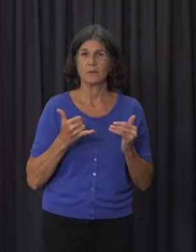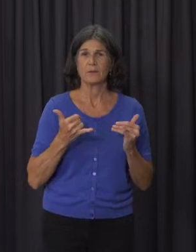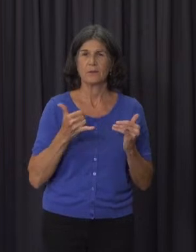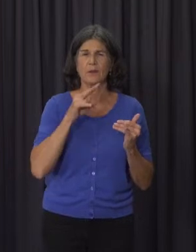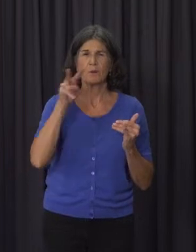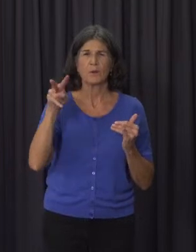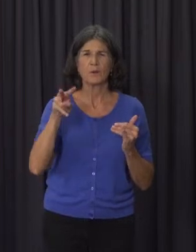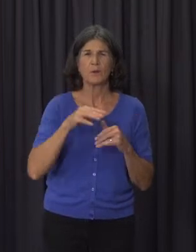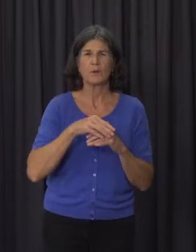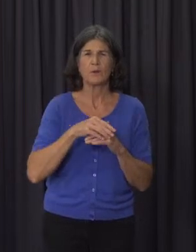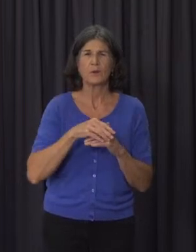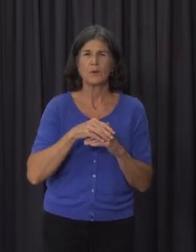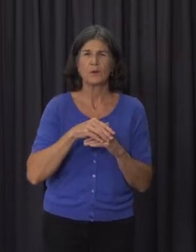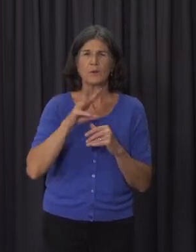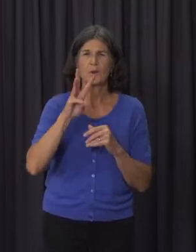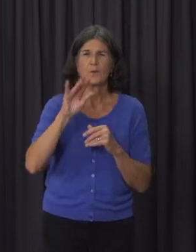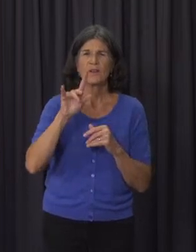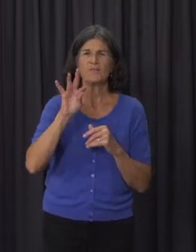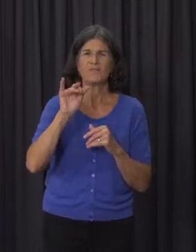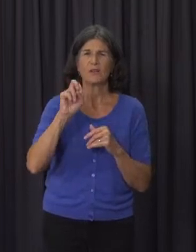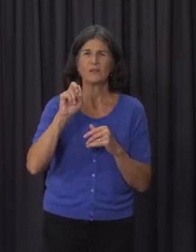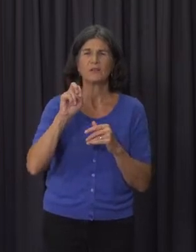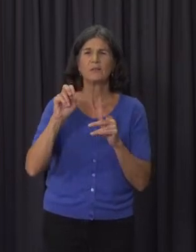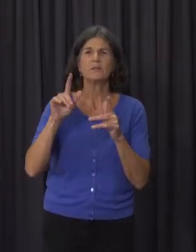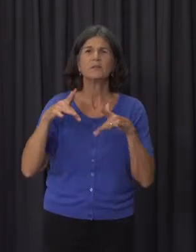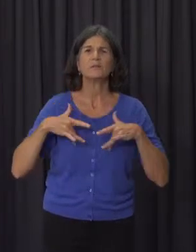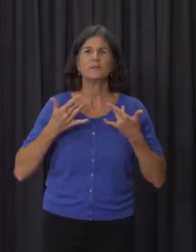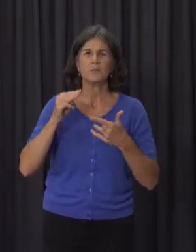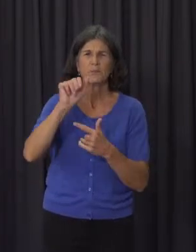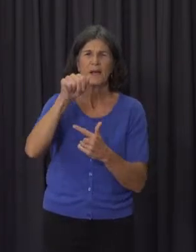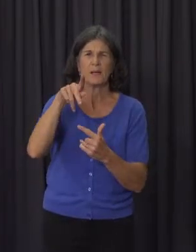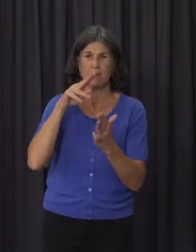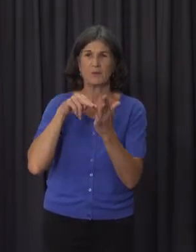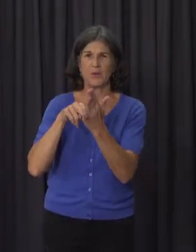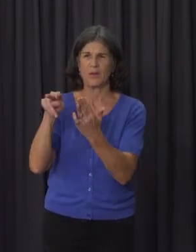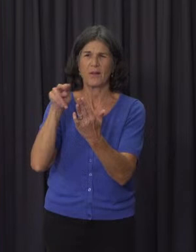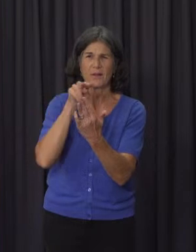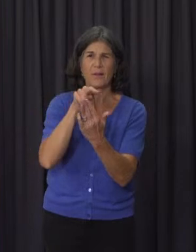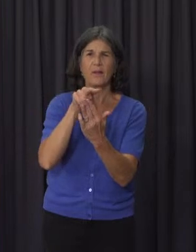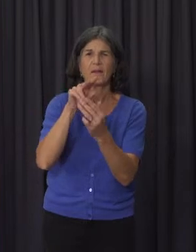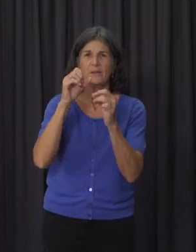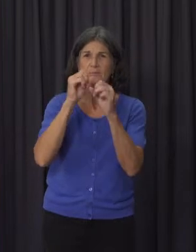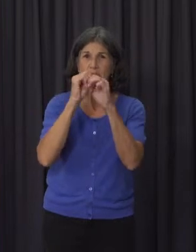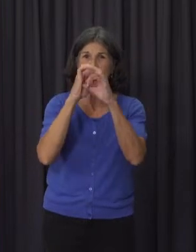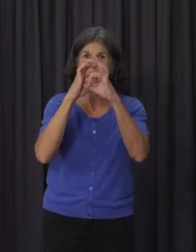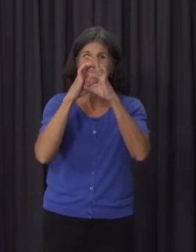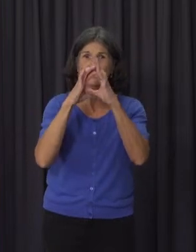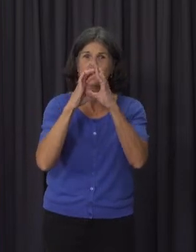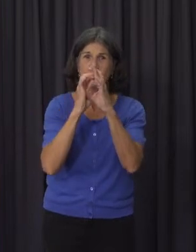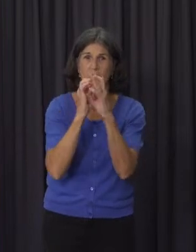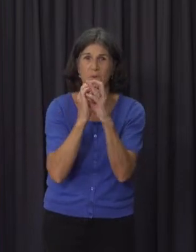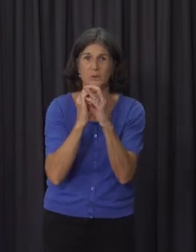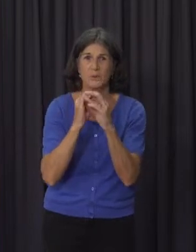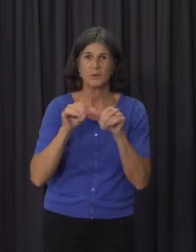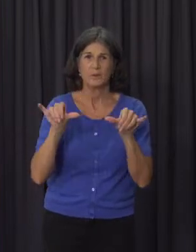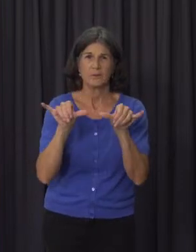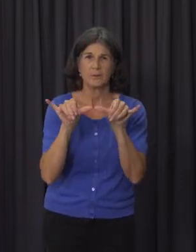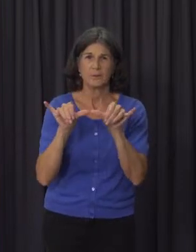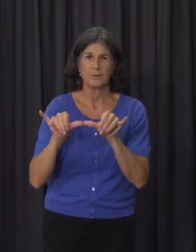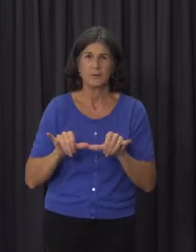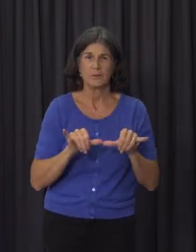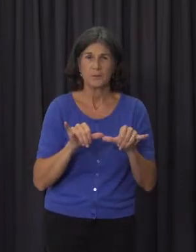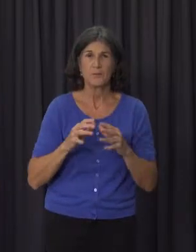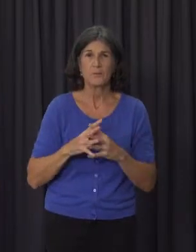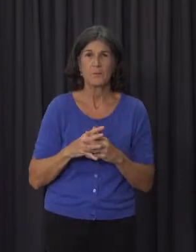can say that all 3 of these wildfires are out of control, and we're expecting high to extreme fire behavior in that